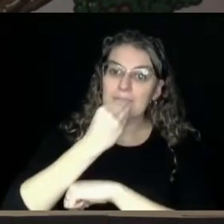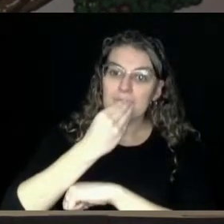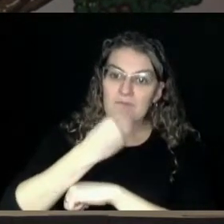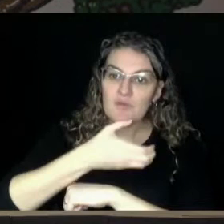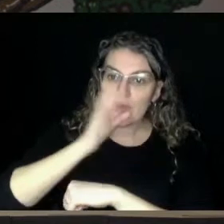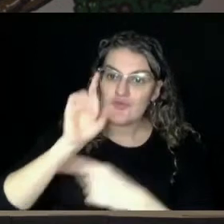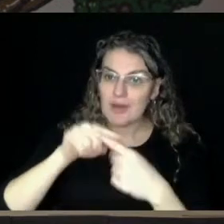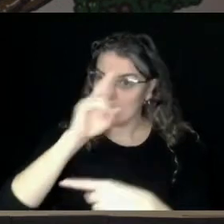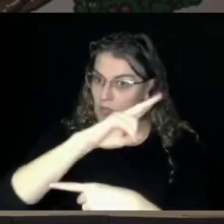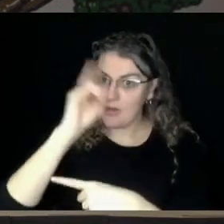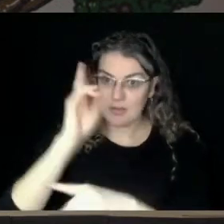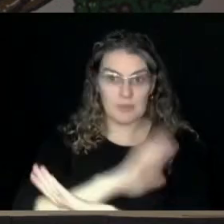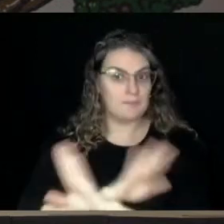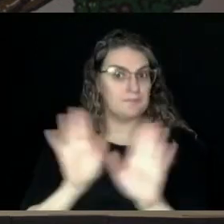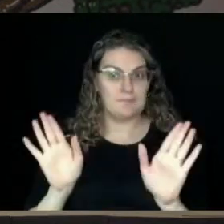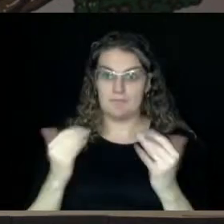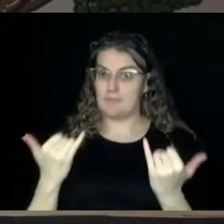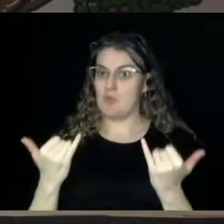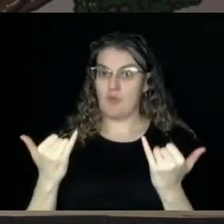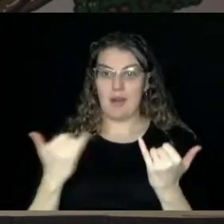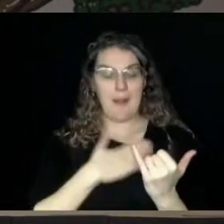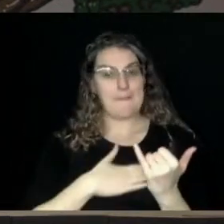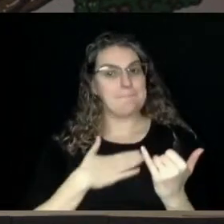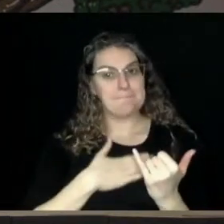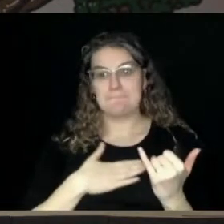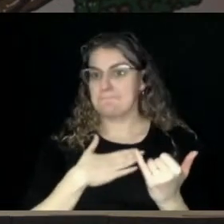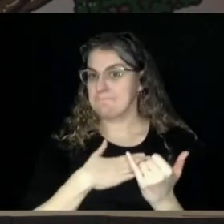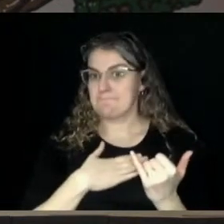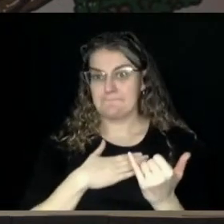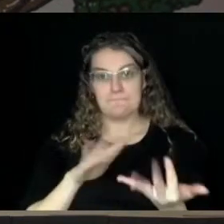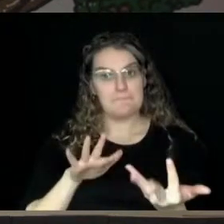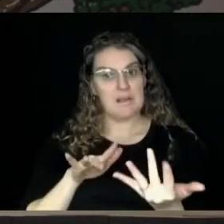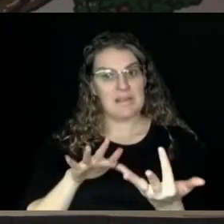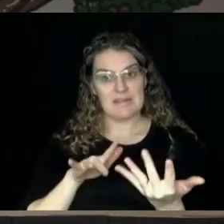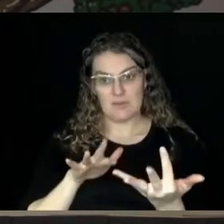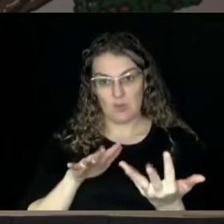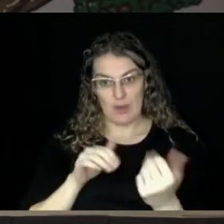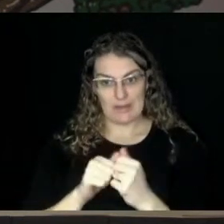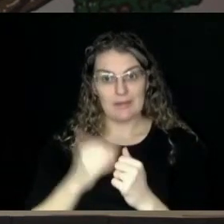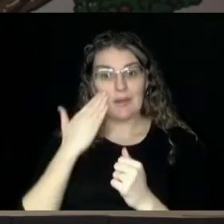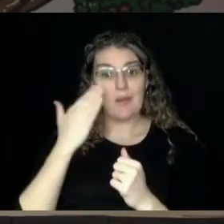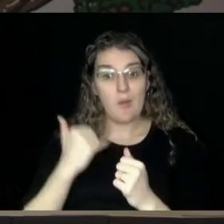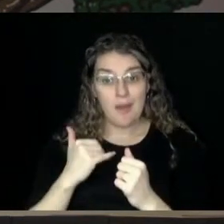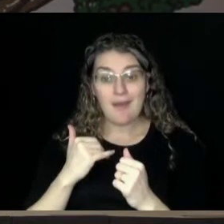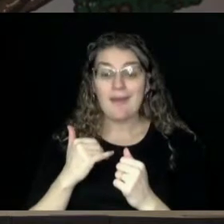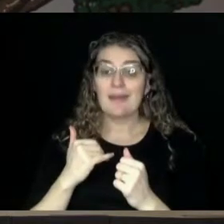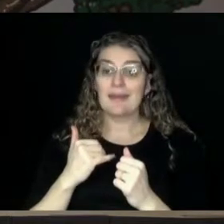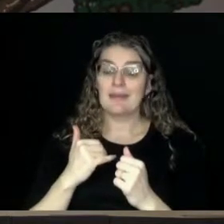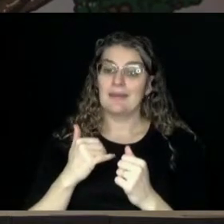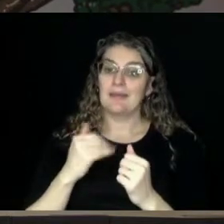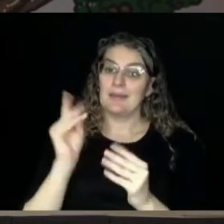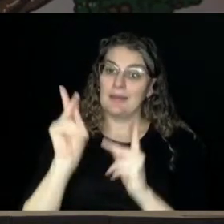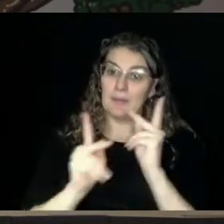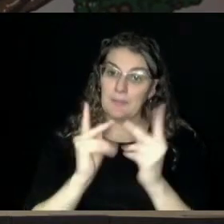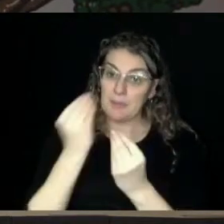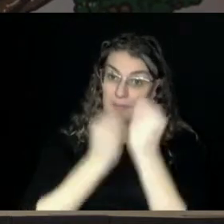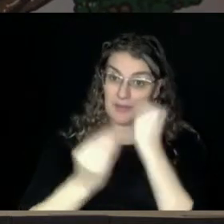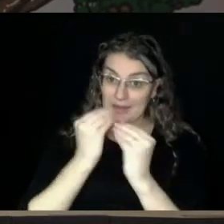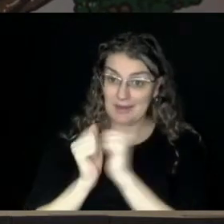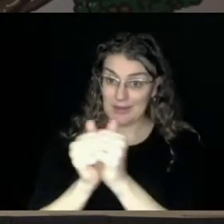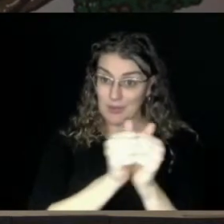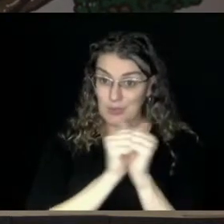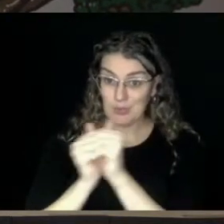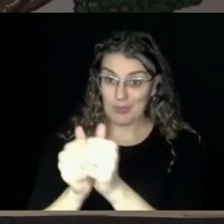and neighbors, but at this time we cannot allow it due to the risk of spread of COVID-19 with people eating together in